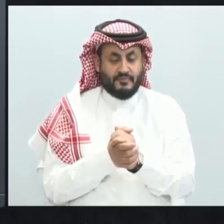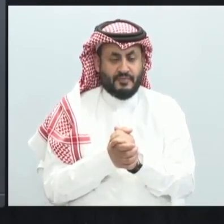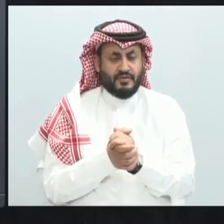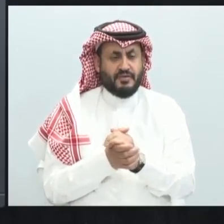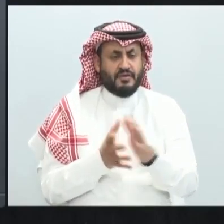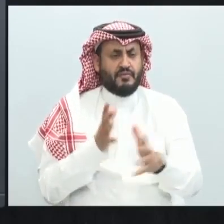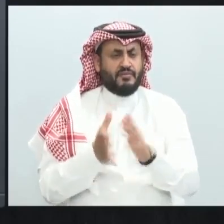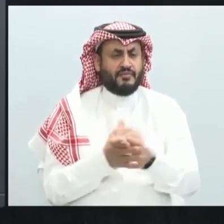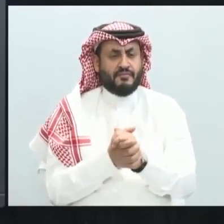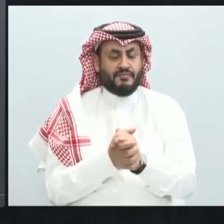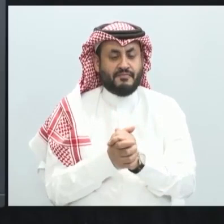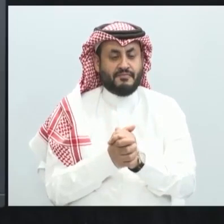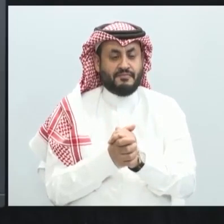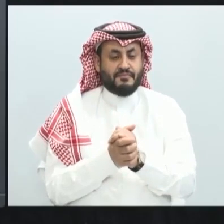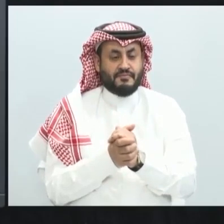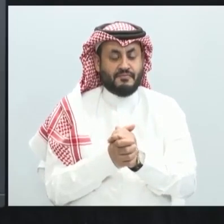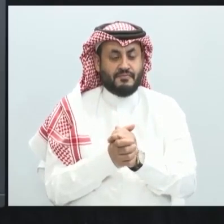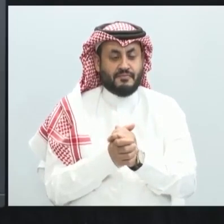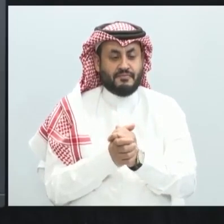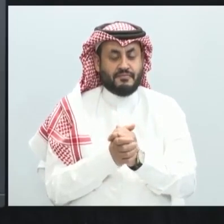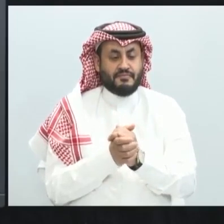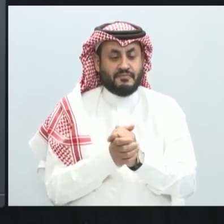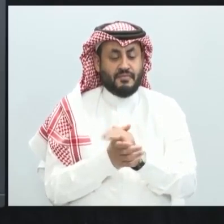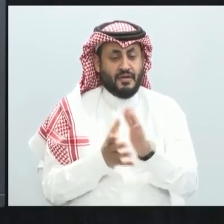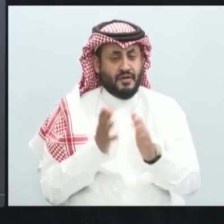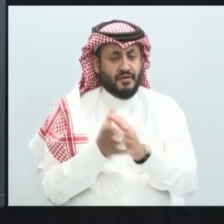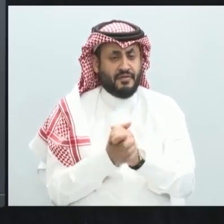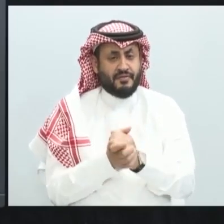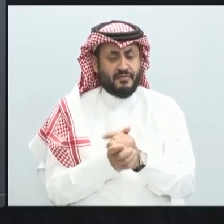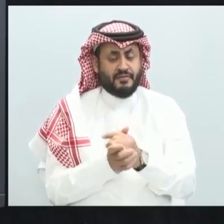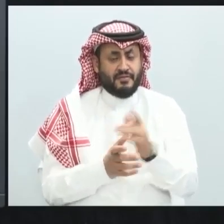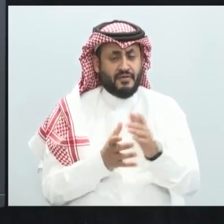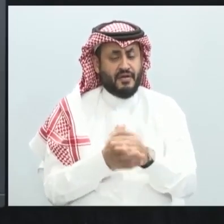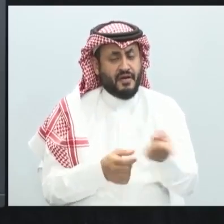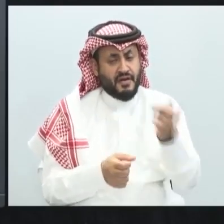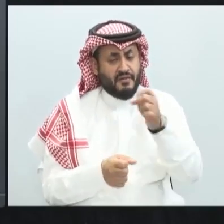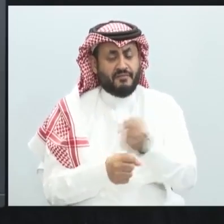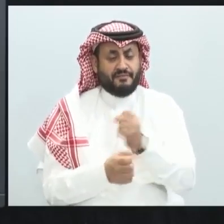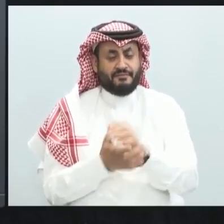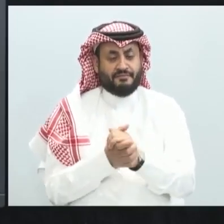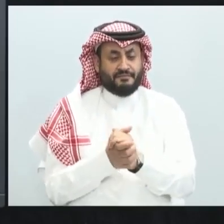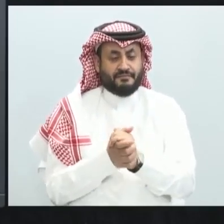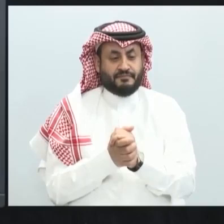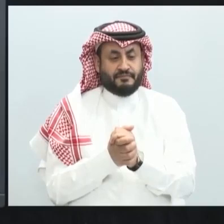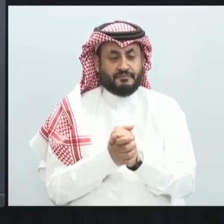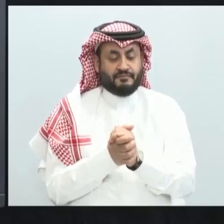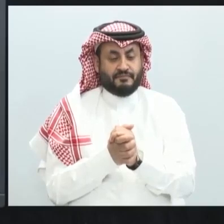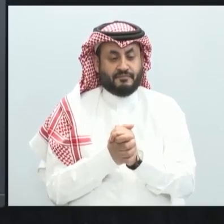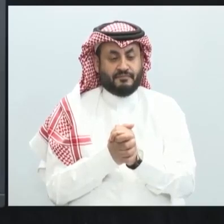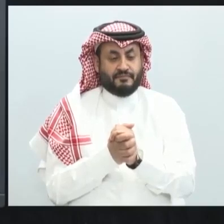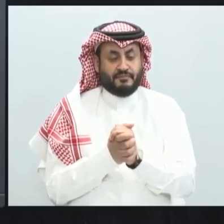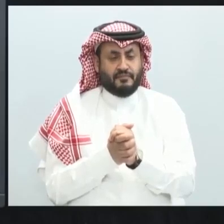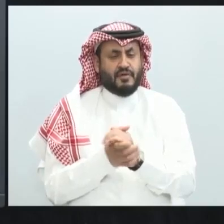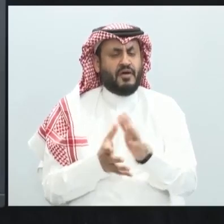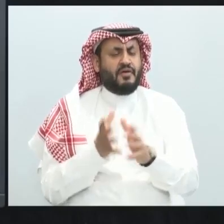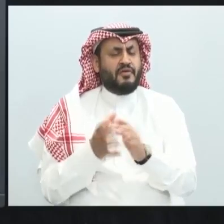our wishes or our wills, about the things that we want to do in the future. And how are we going to use